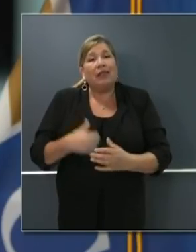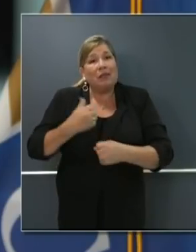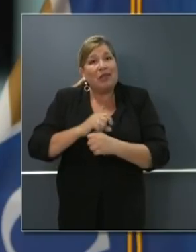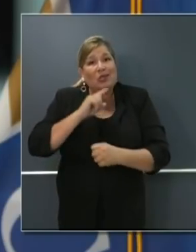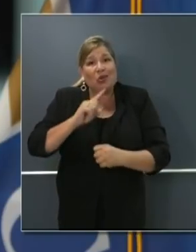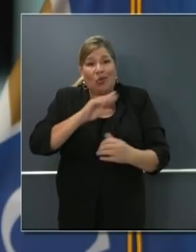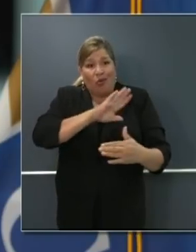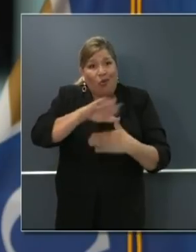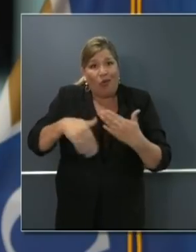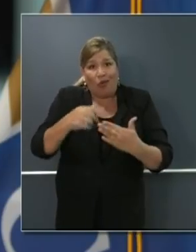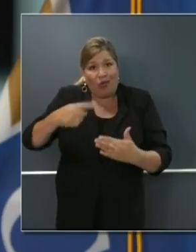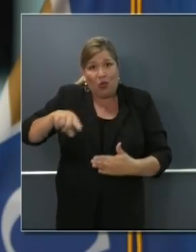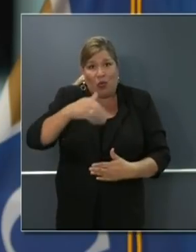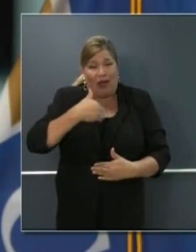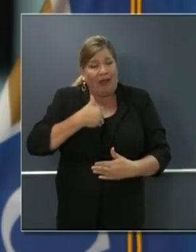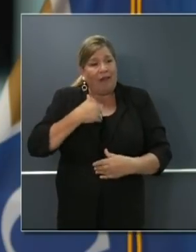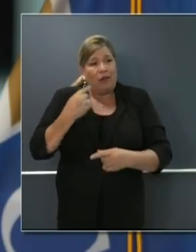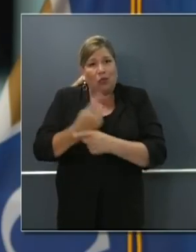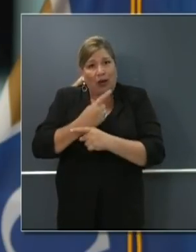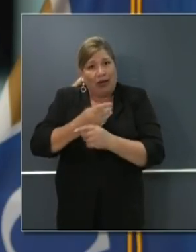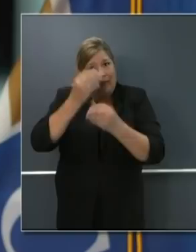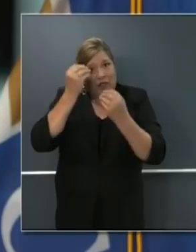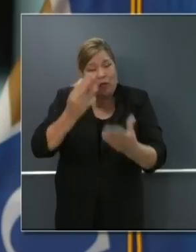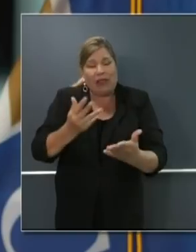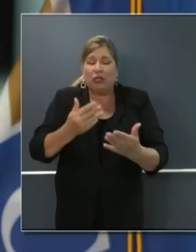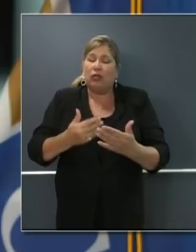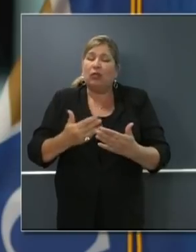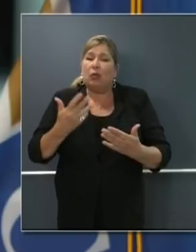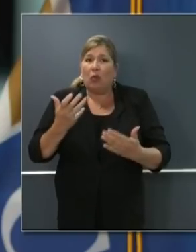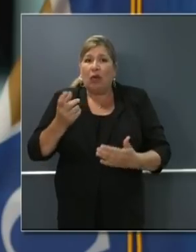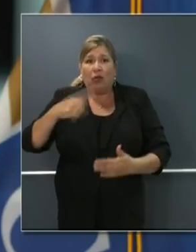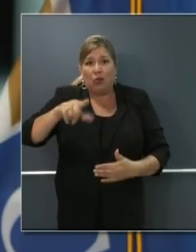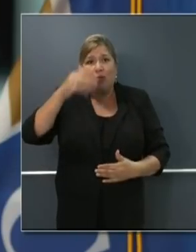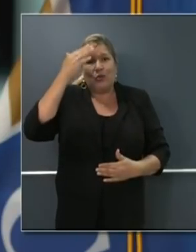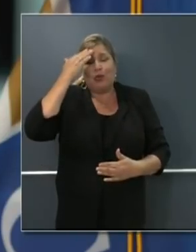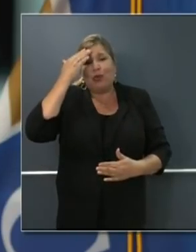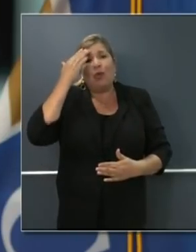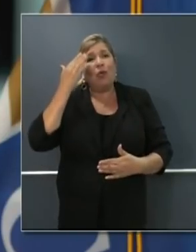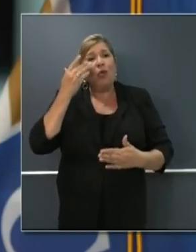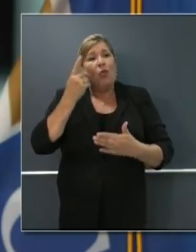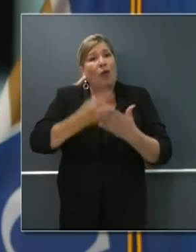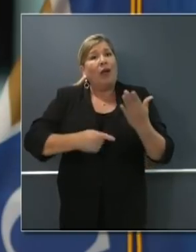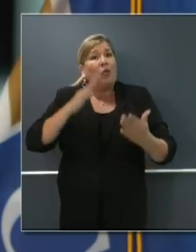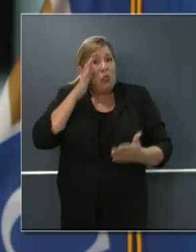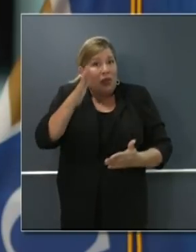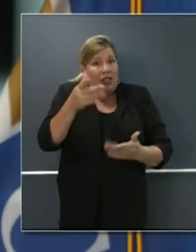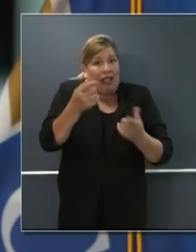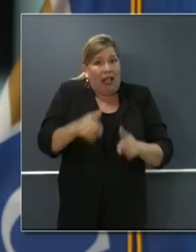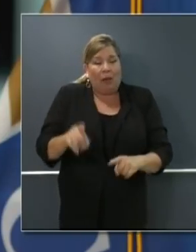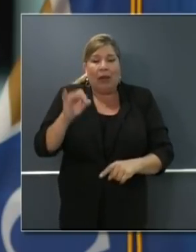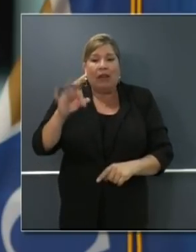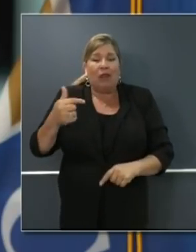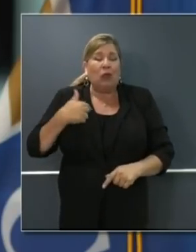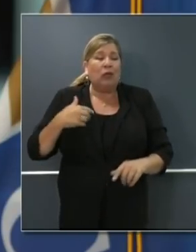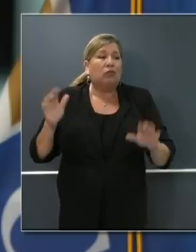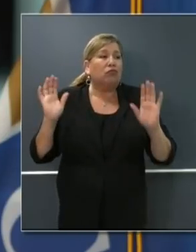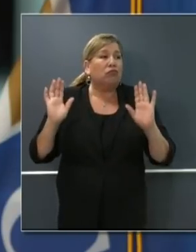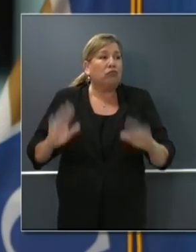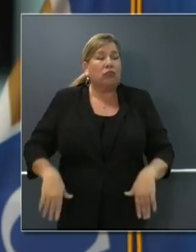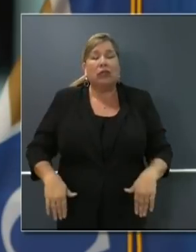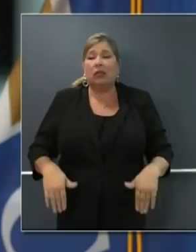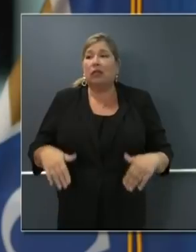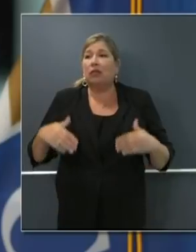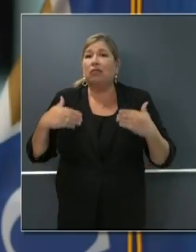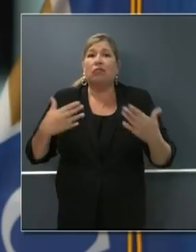information, and doing our best to just let folks know what's at stake if we set back the clock